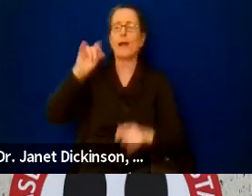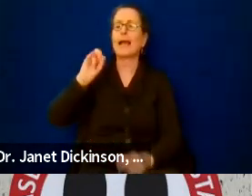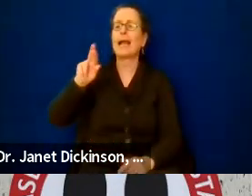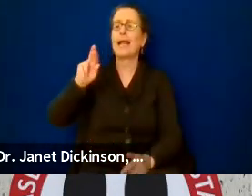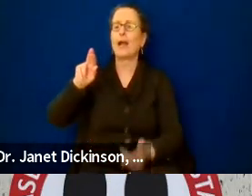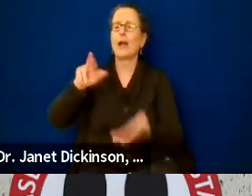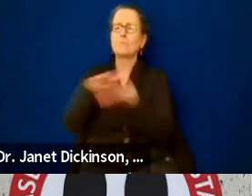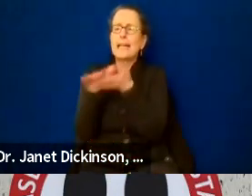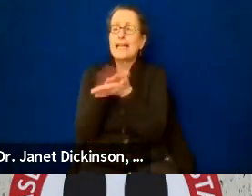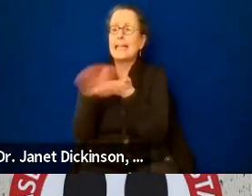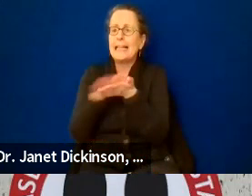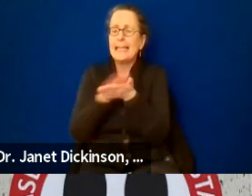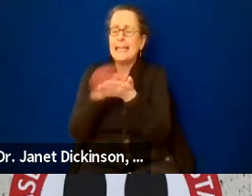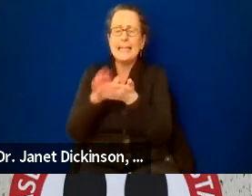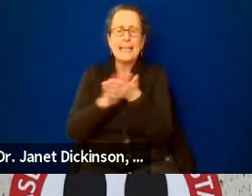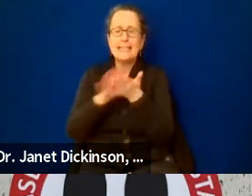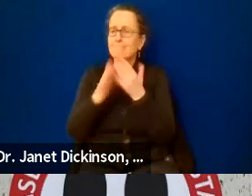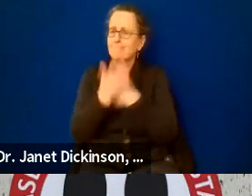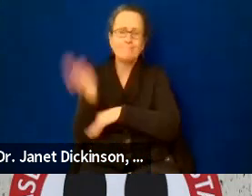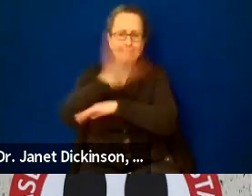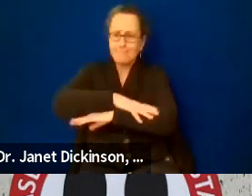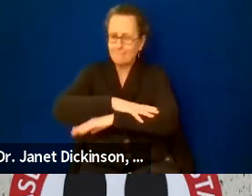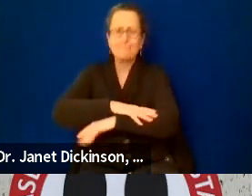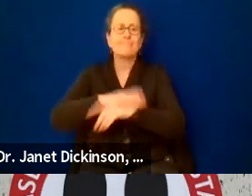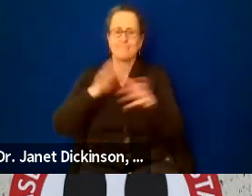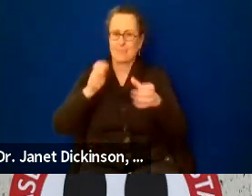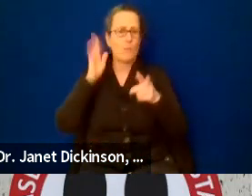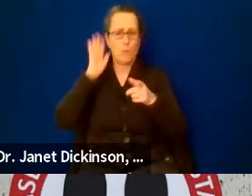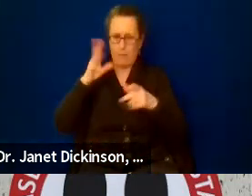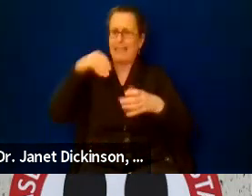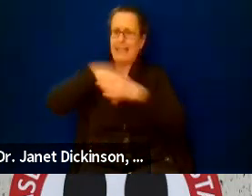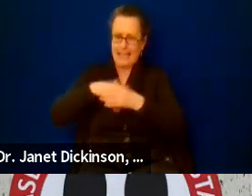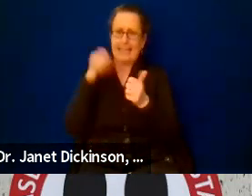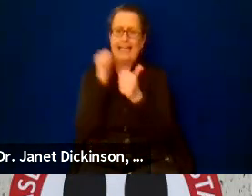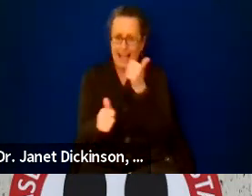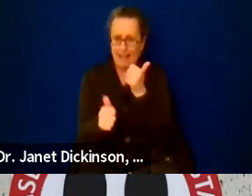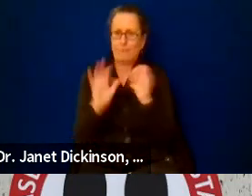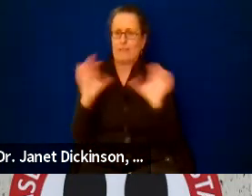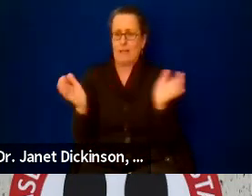of opportunities for hand sanitizing. The picture you